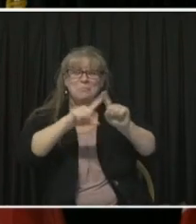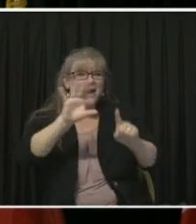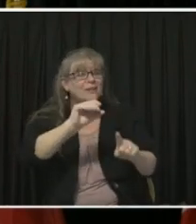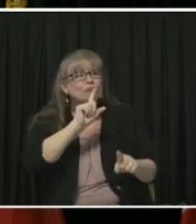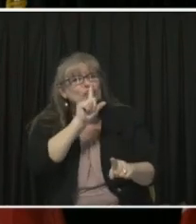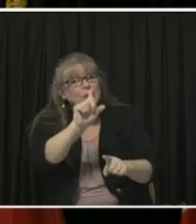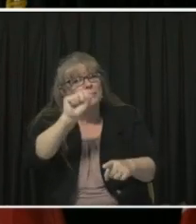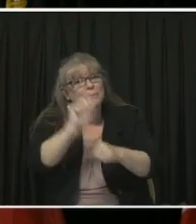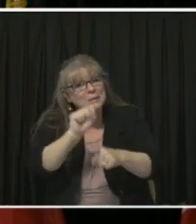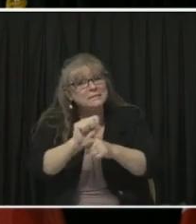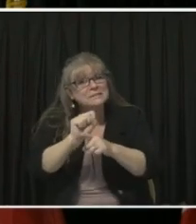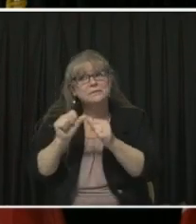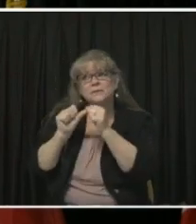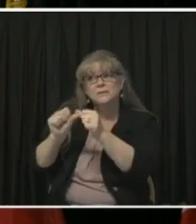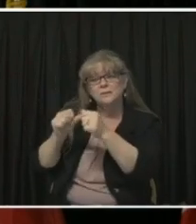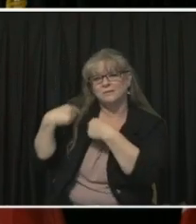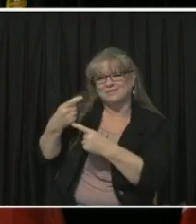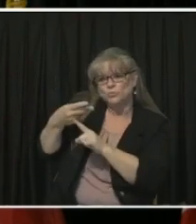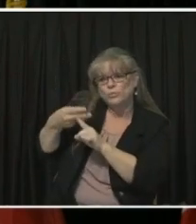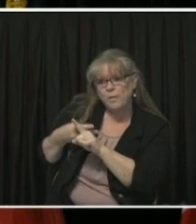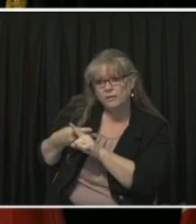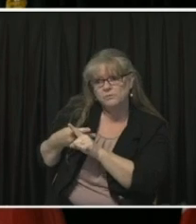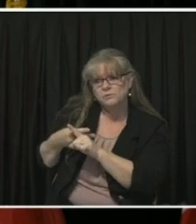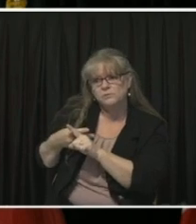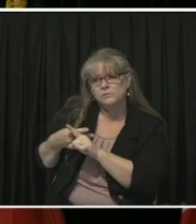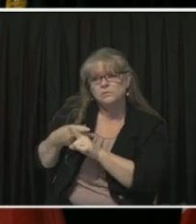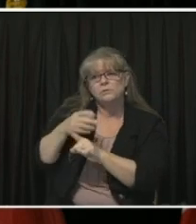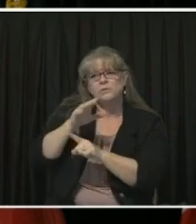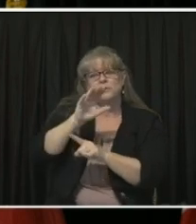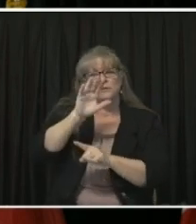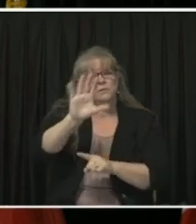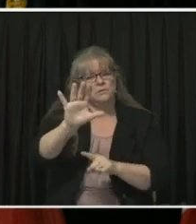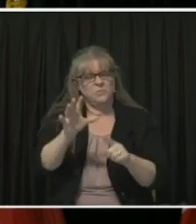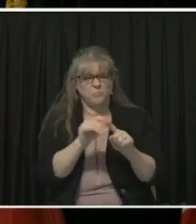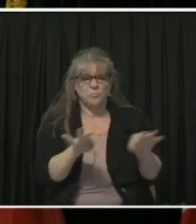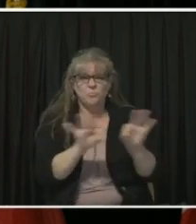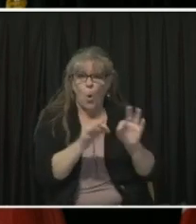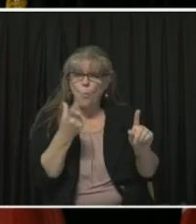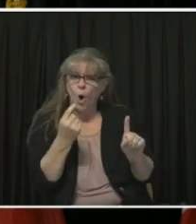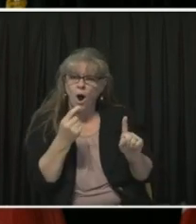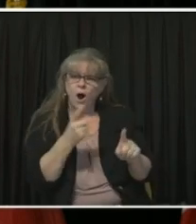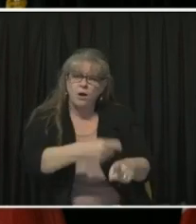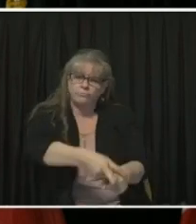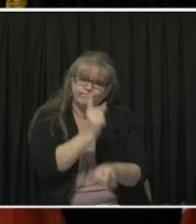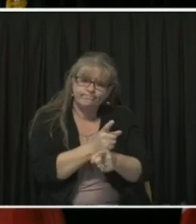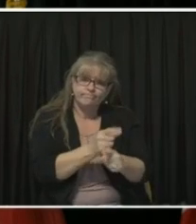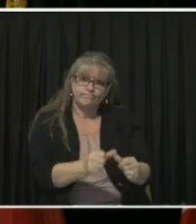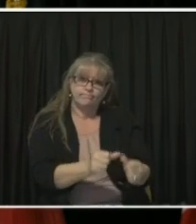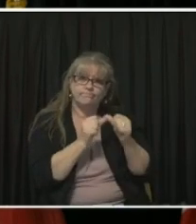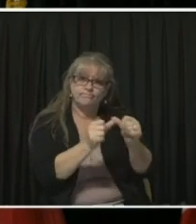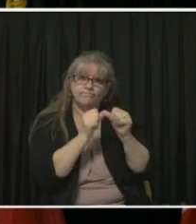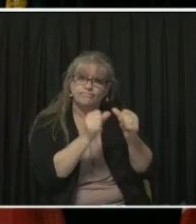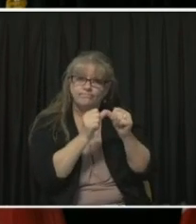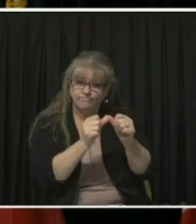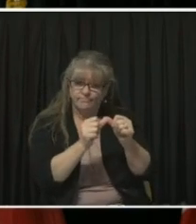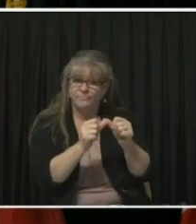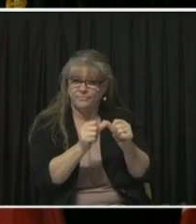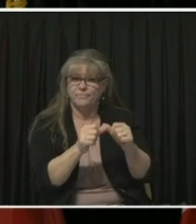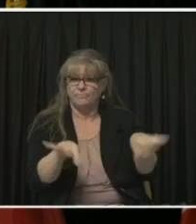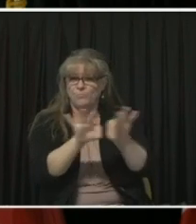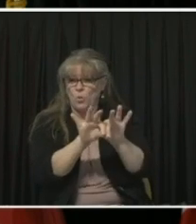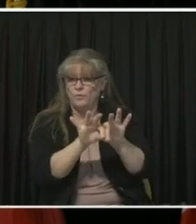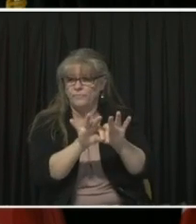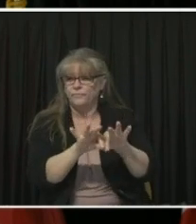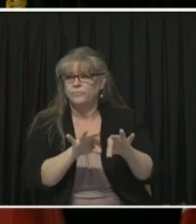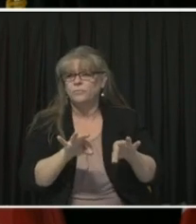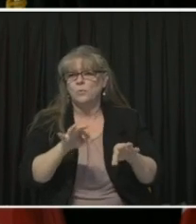right actions, the responsible actions, so that we are all here for many months and many years to come. We act boldly to save lives